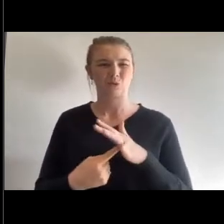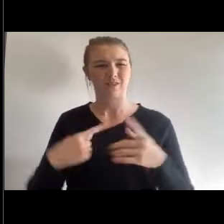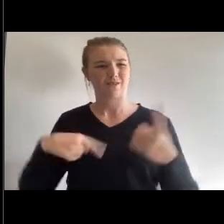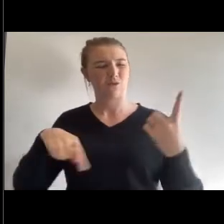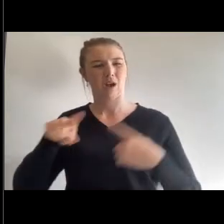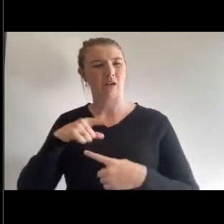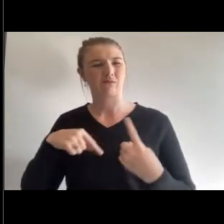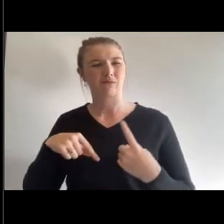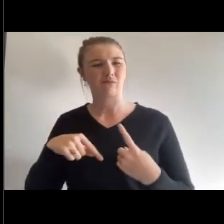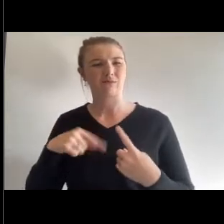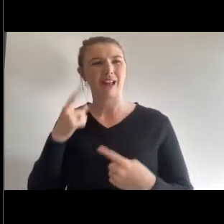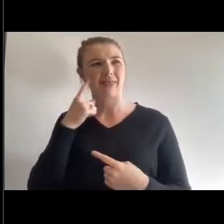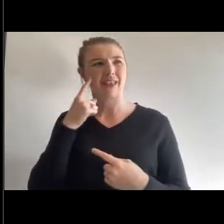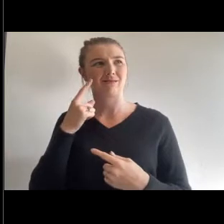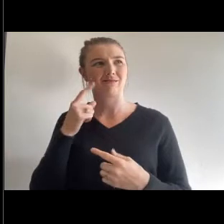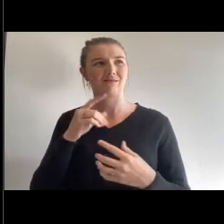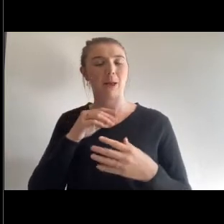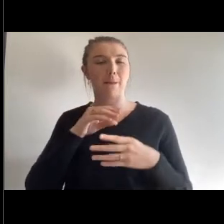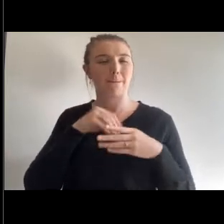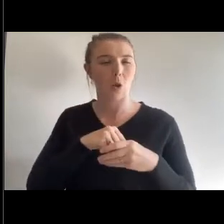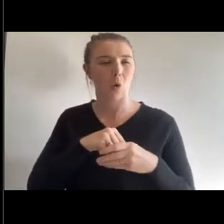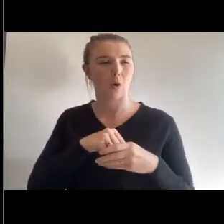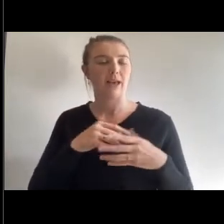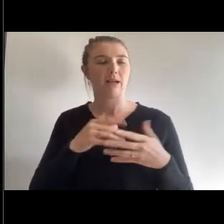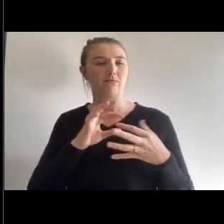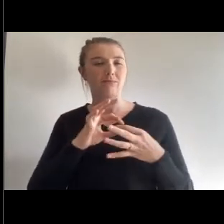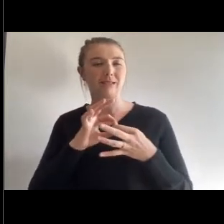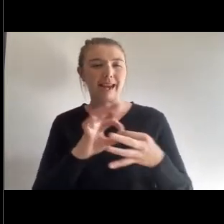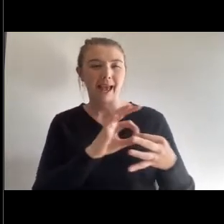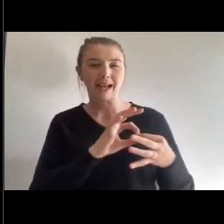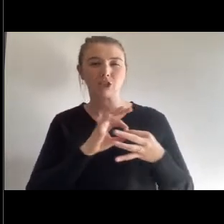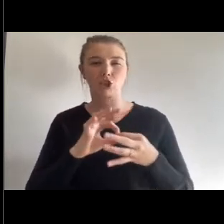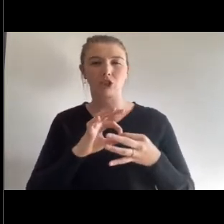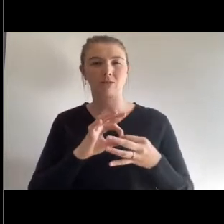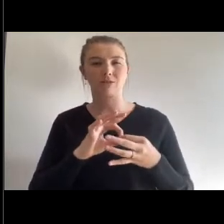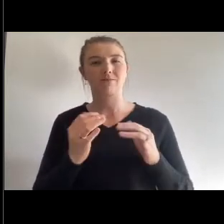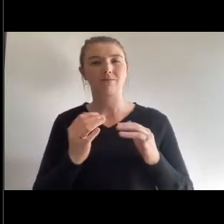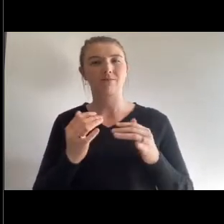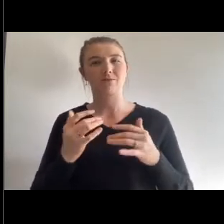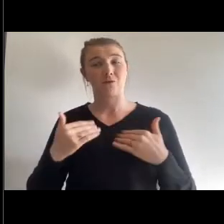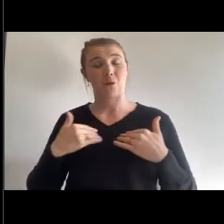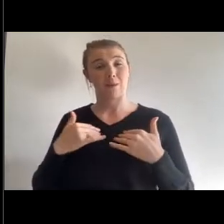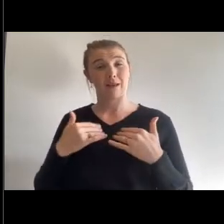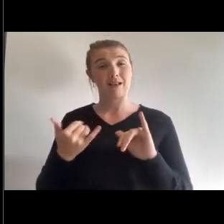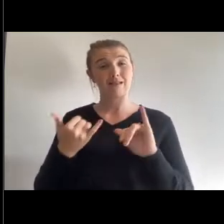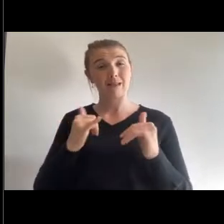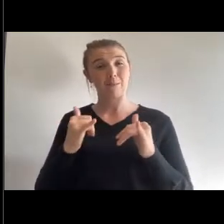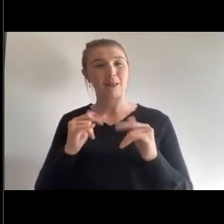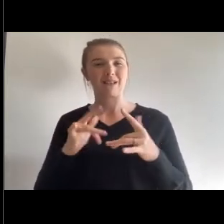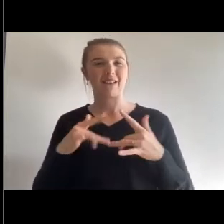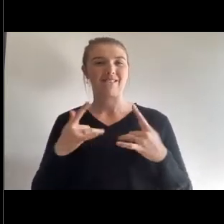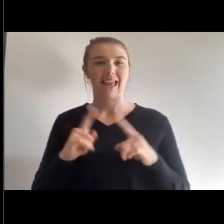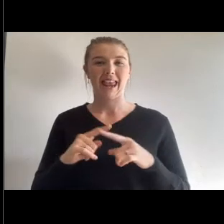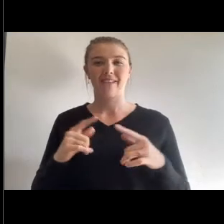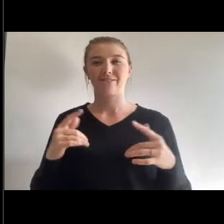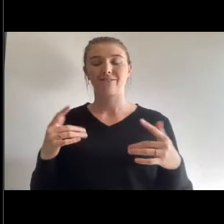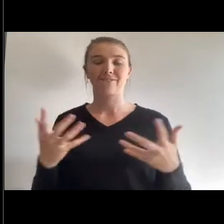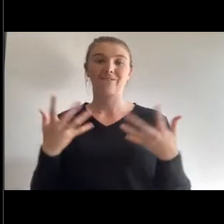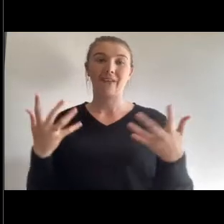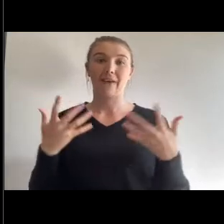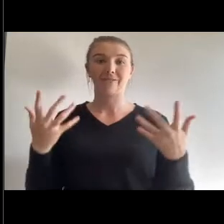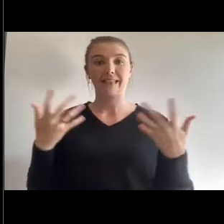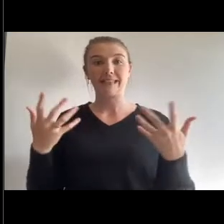and connection or connectedness have been felt to me maybe a little bit sort of fluffy, maybe a bit inappropriate for the